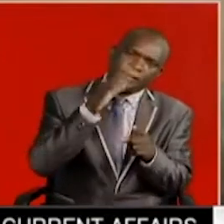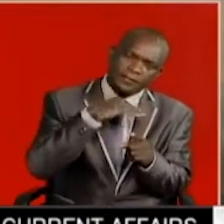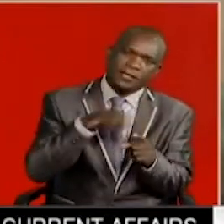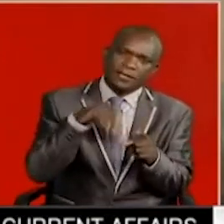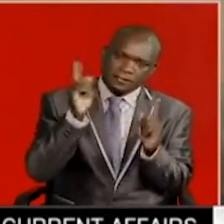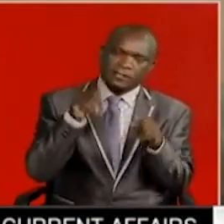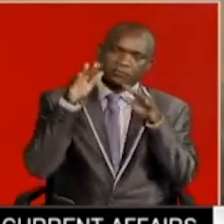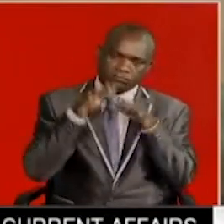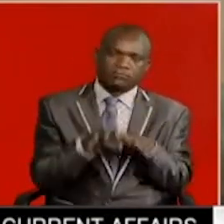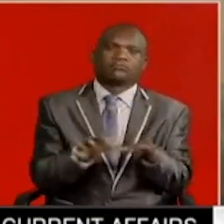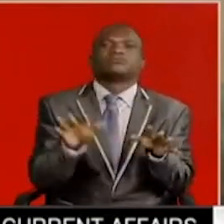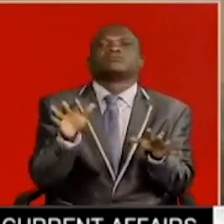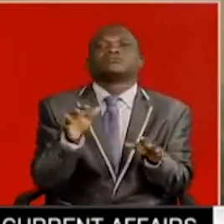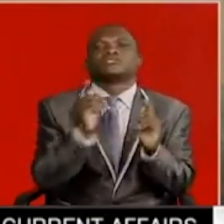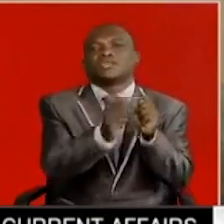training of the trainers